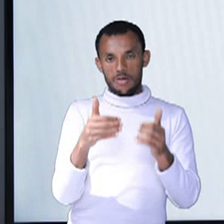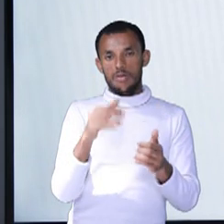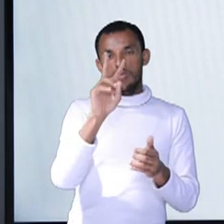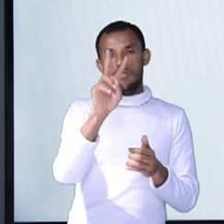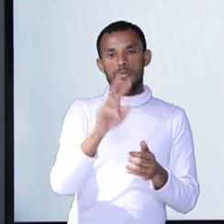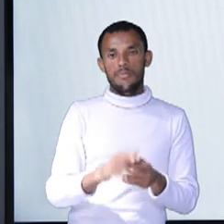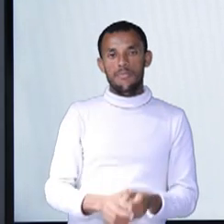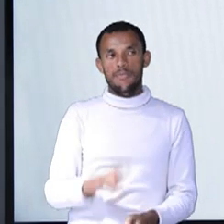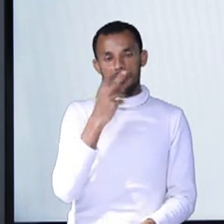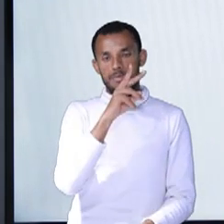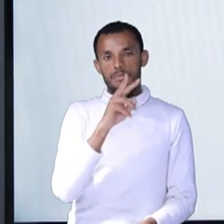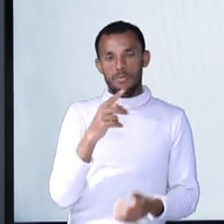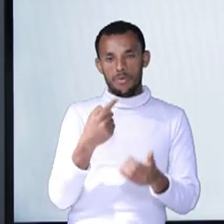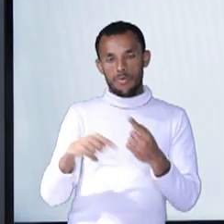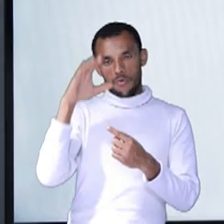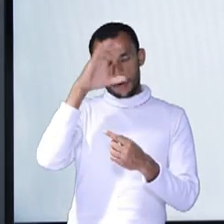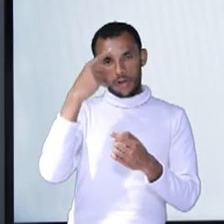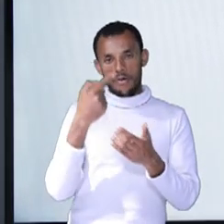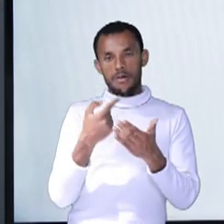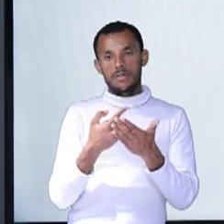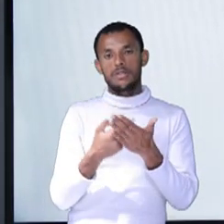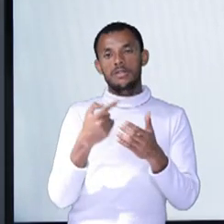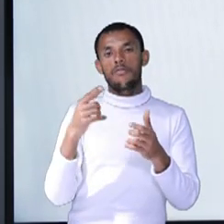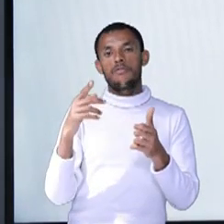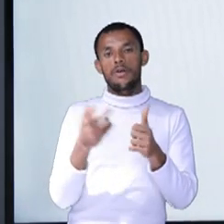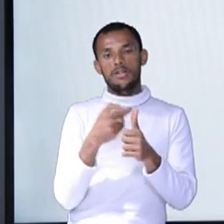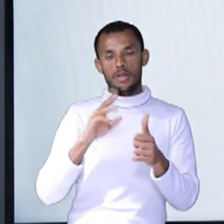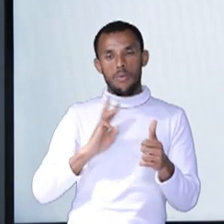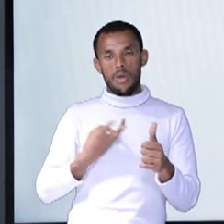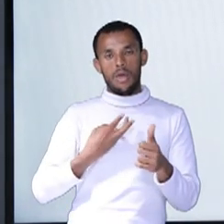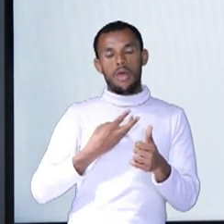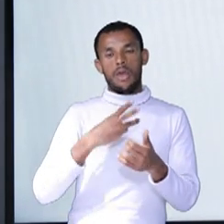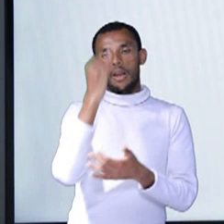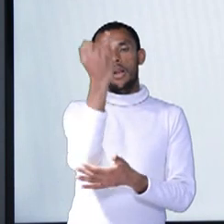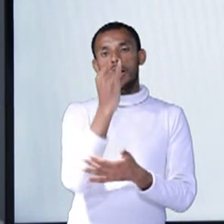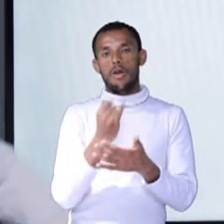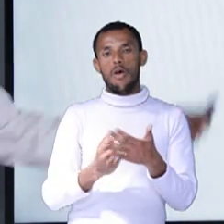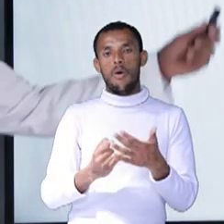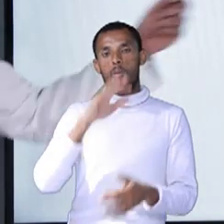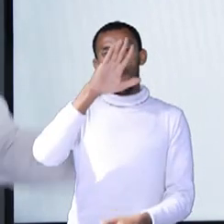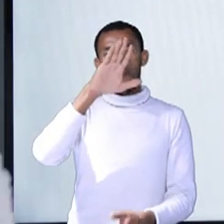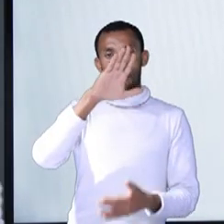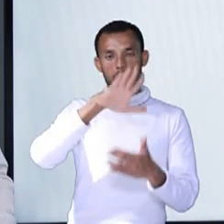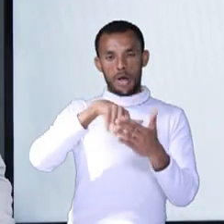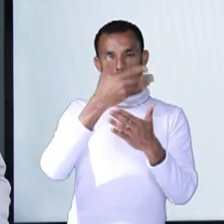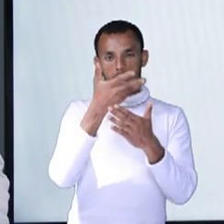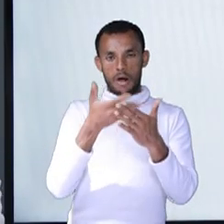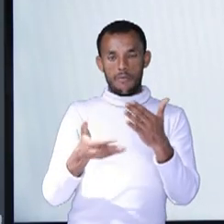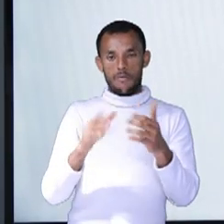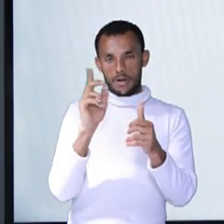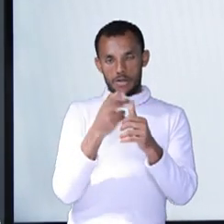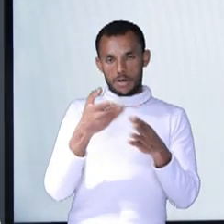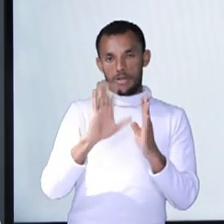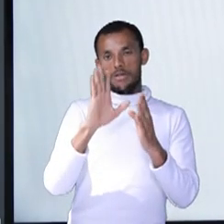2. To find that, first you have to draw the graph. So let's try to draw the